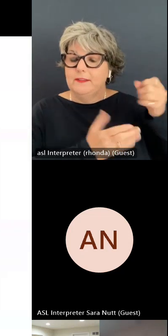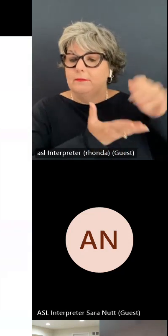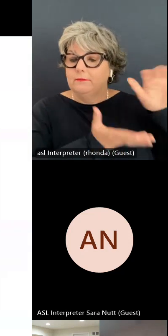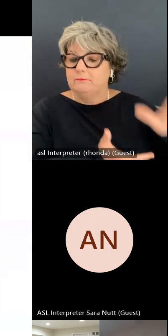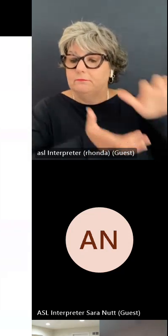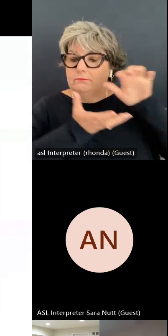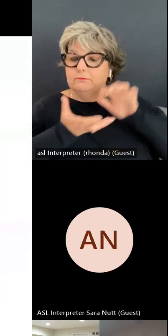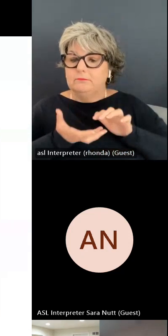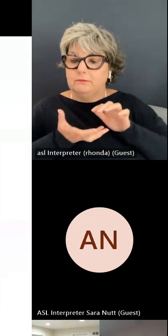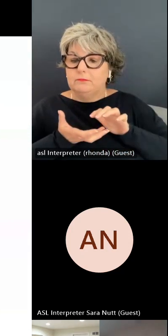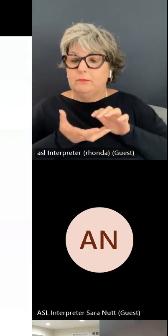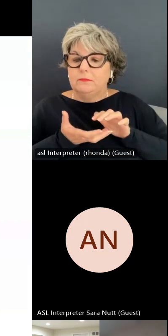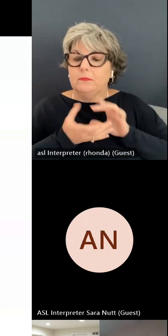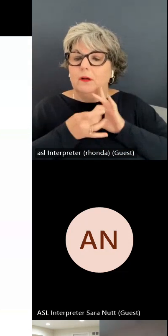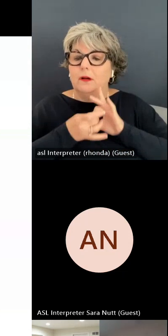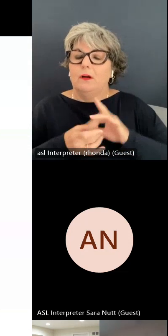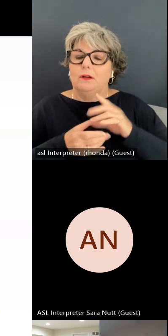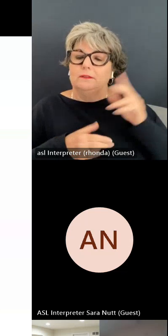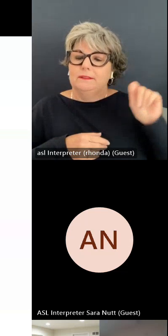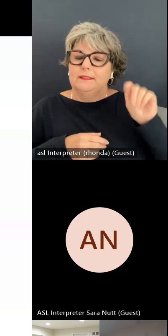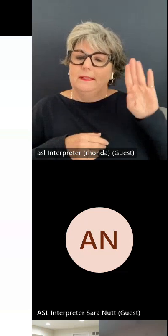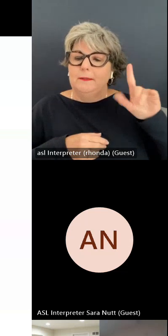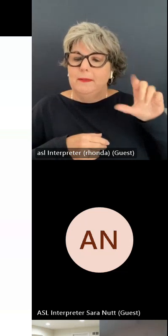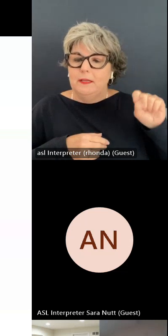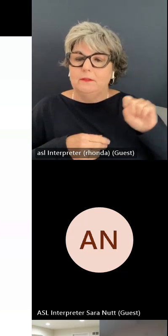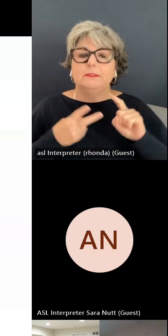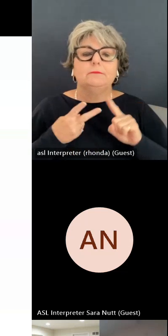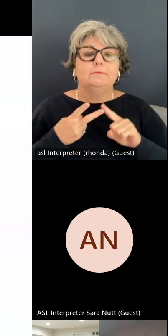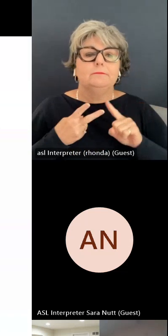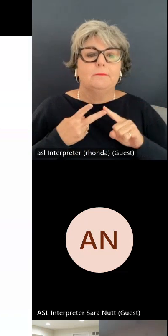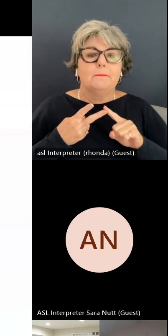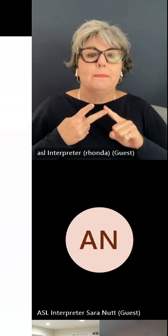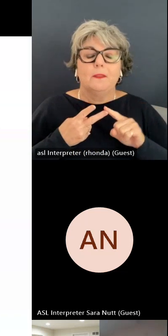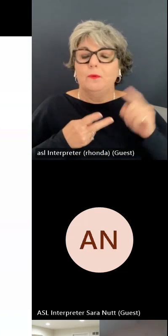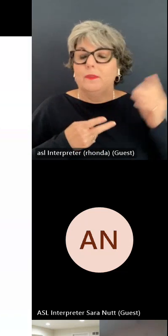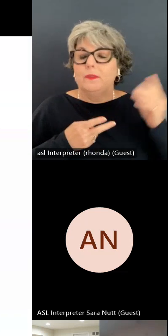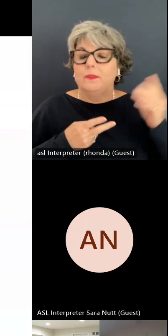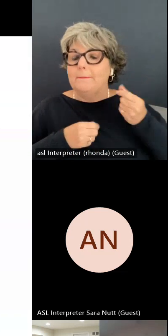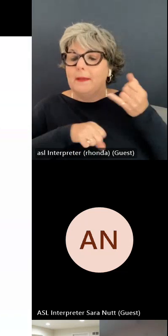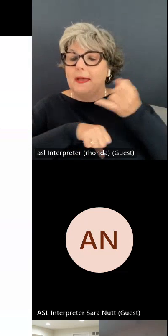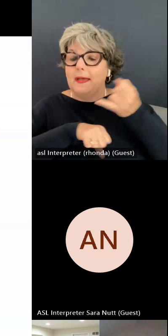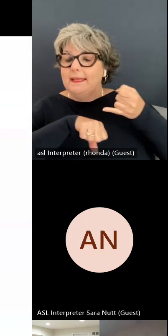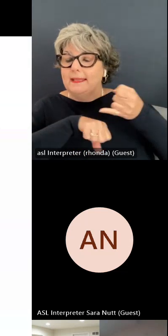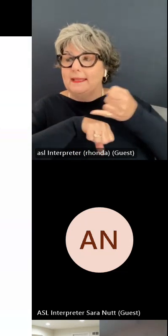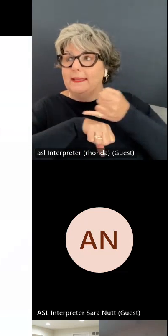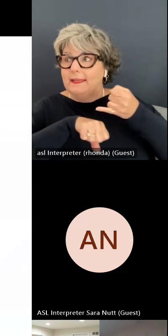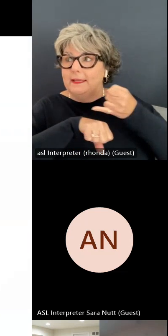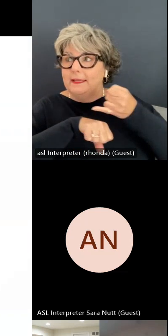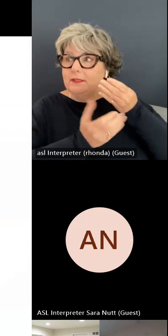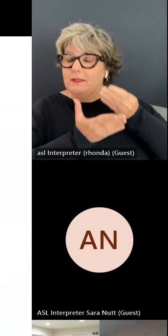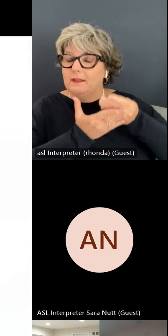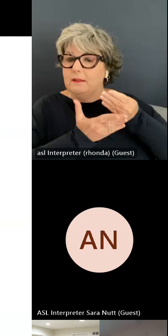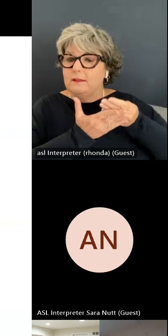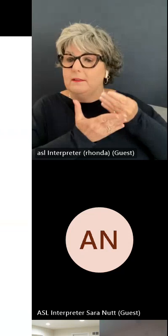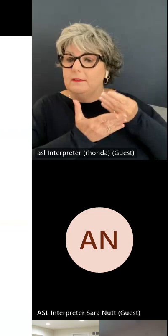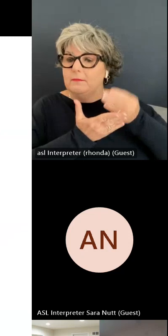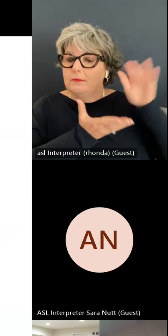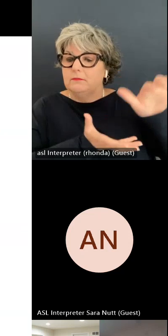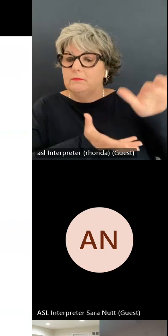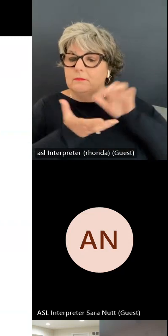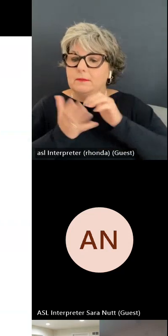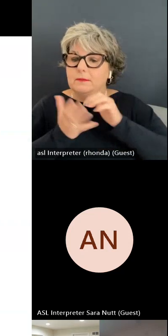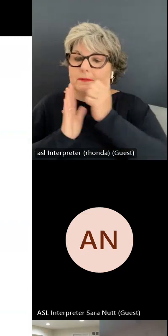always treasury notes. And so that when they get paid interest, their money comes to their account